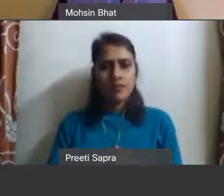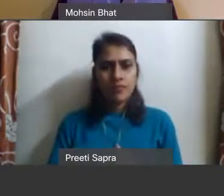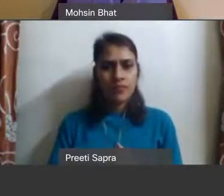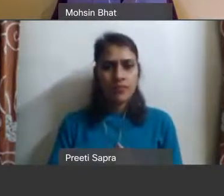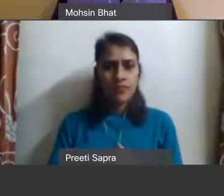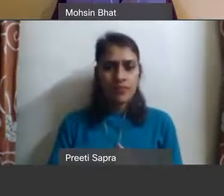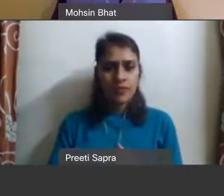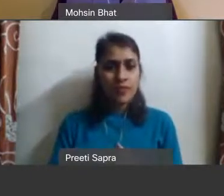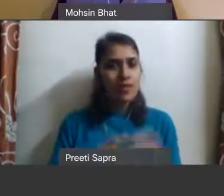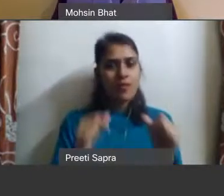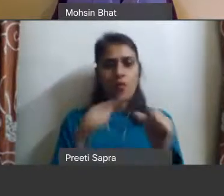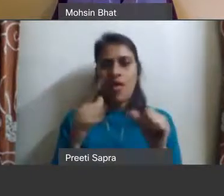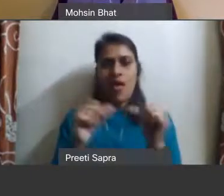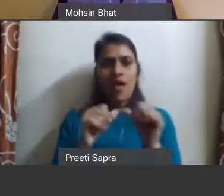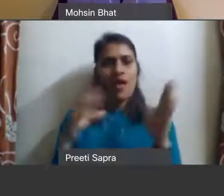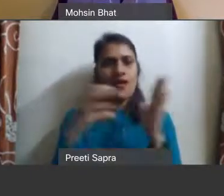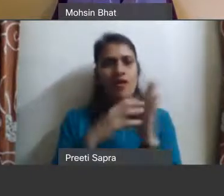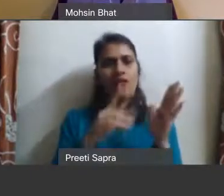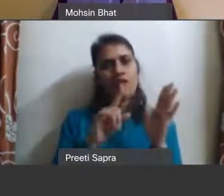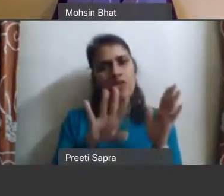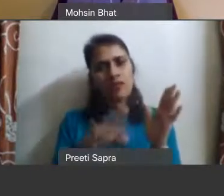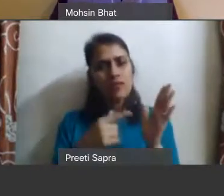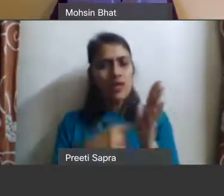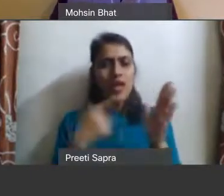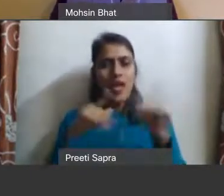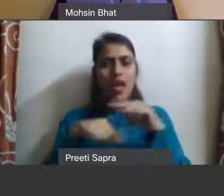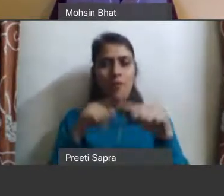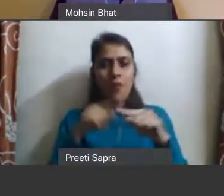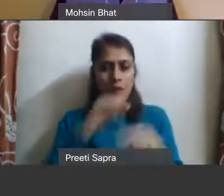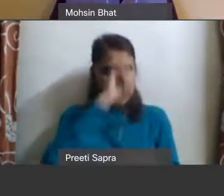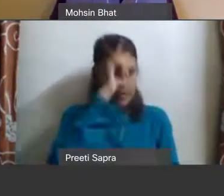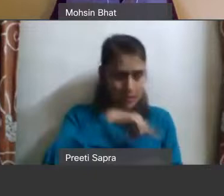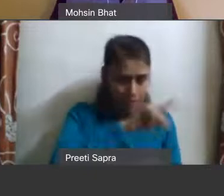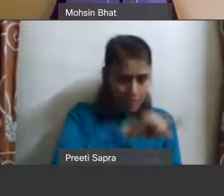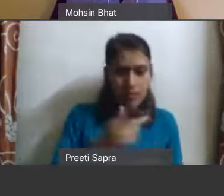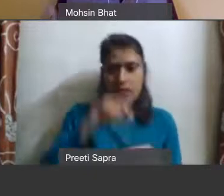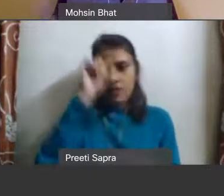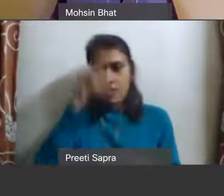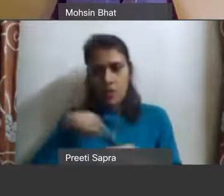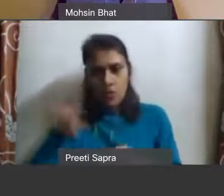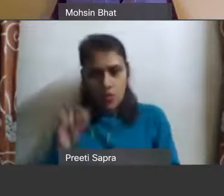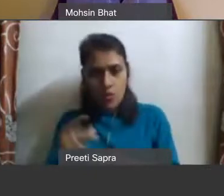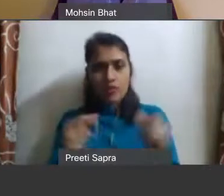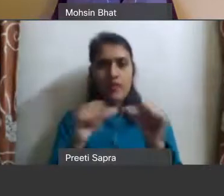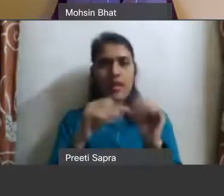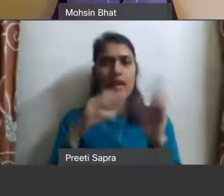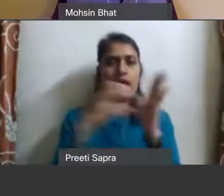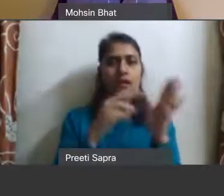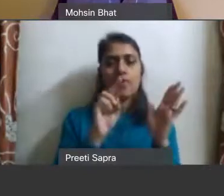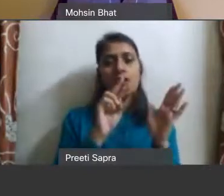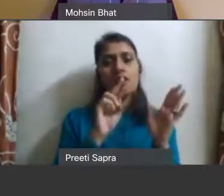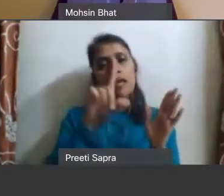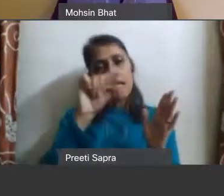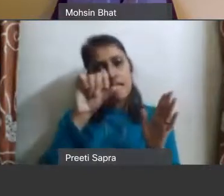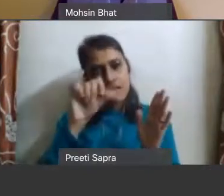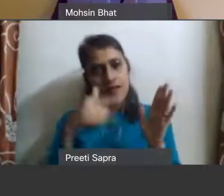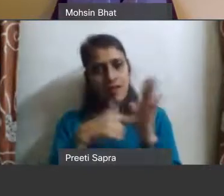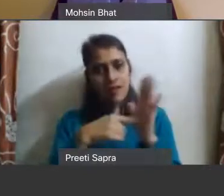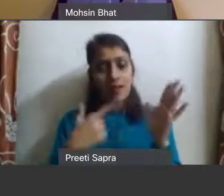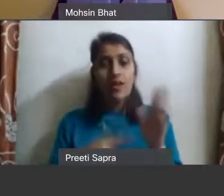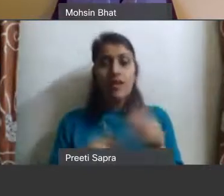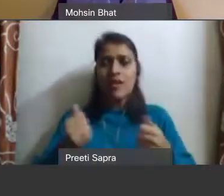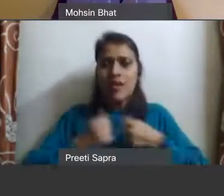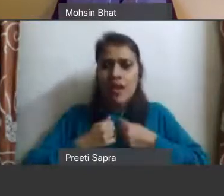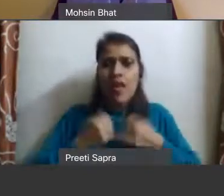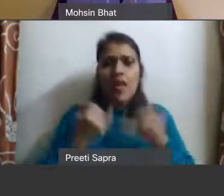Article 14 is applicable to everybody, citizens and non-citizens. Then Article 19, which is only for citizens, liberty, rights,